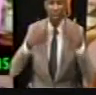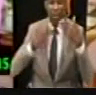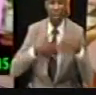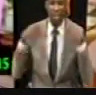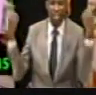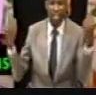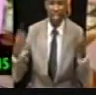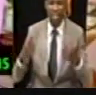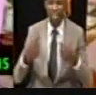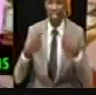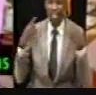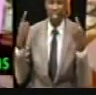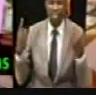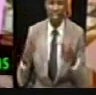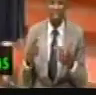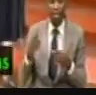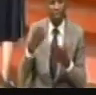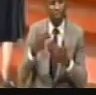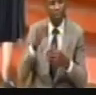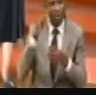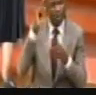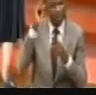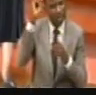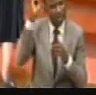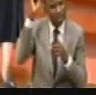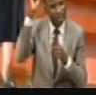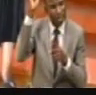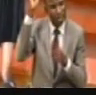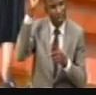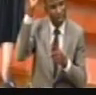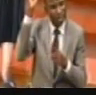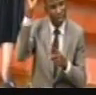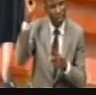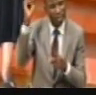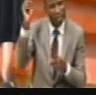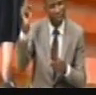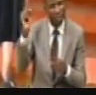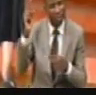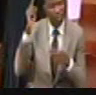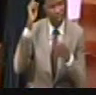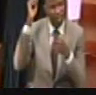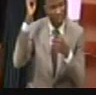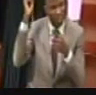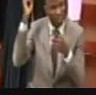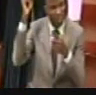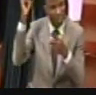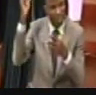Blessings as I confess my sins.